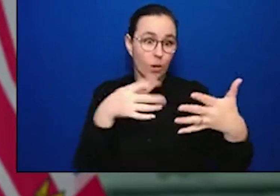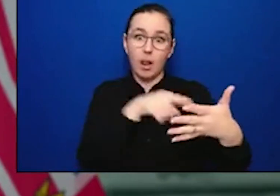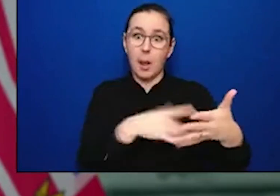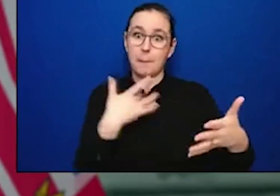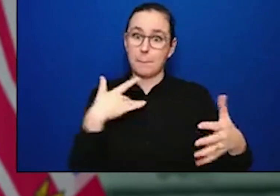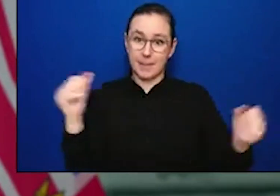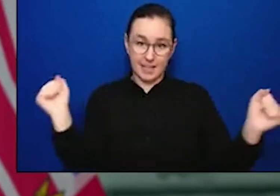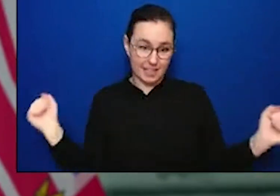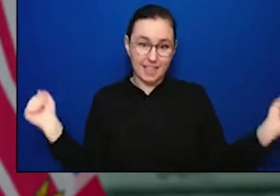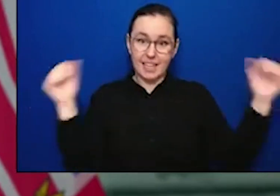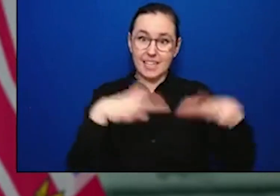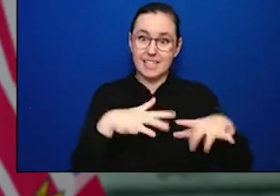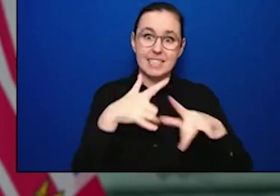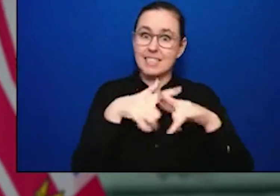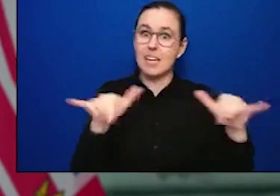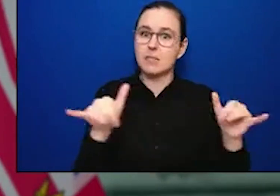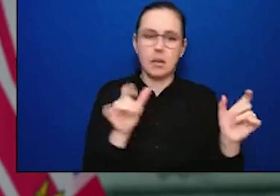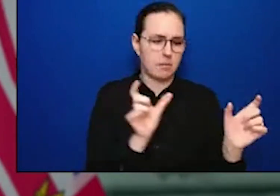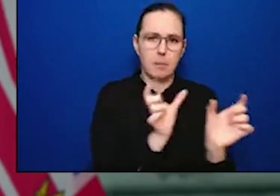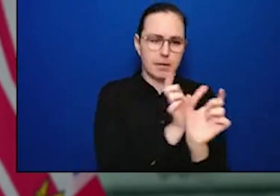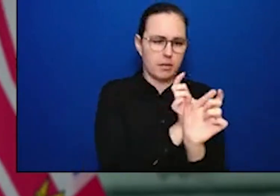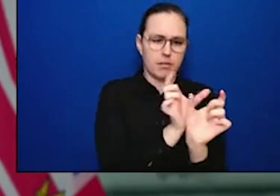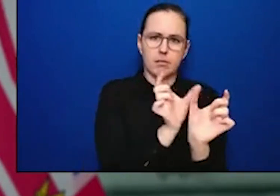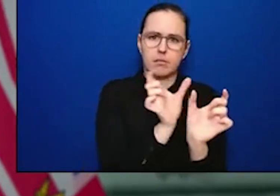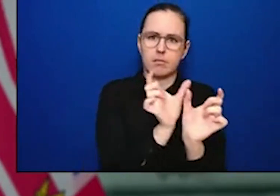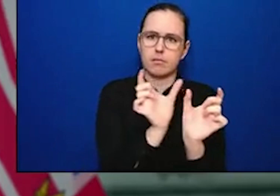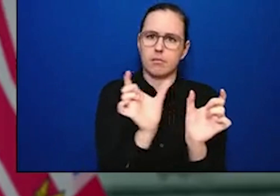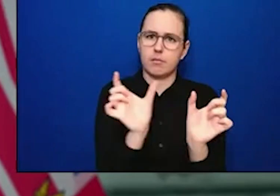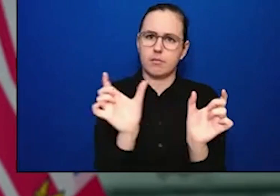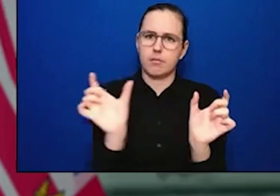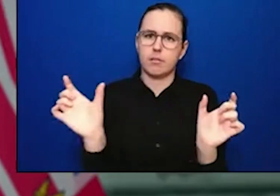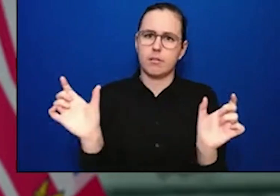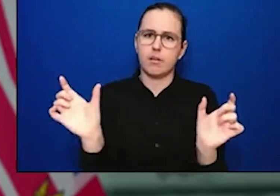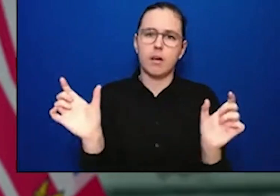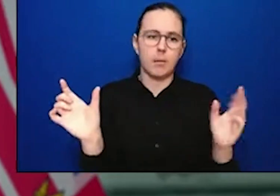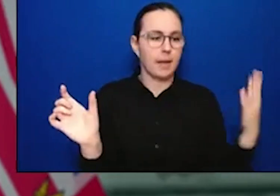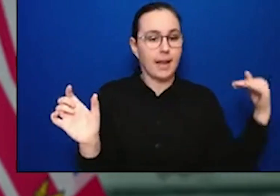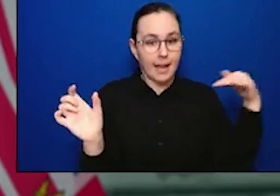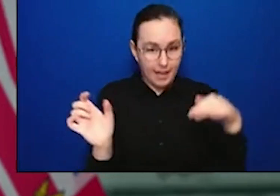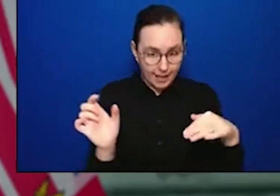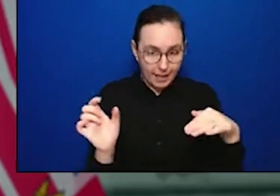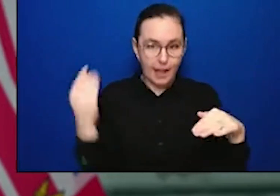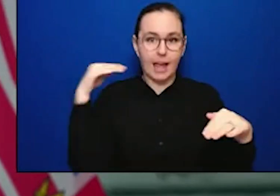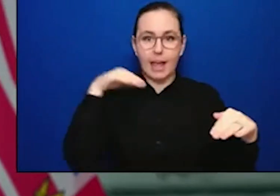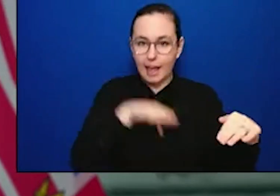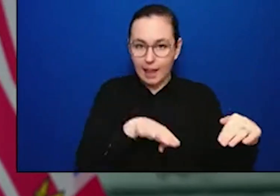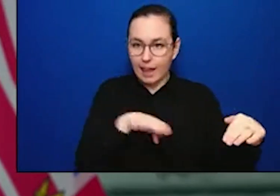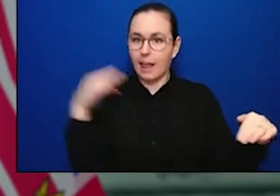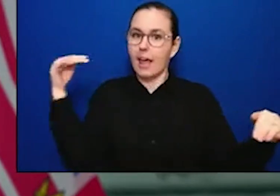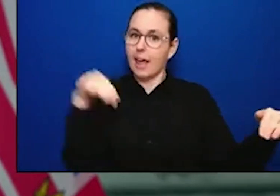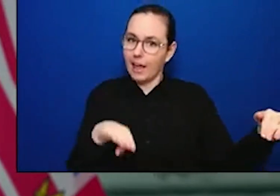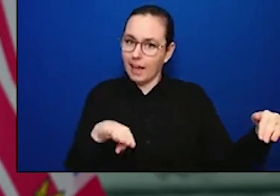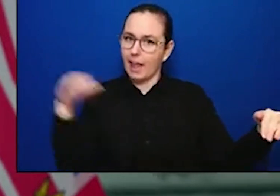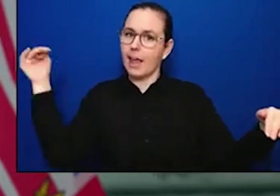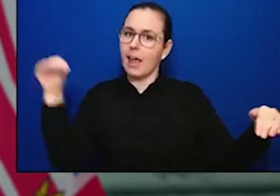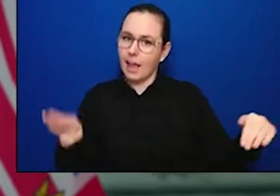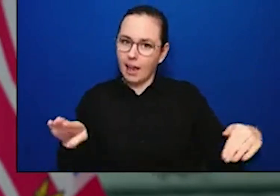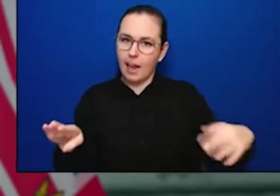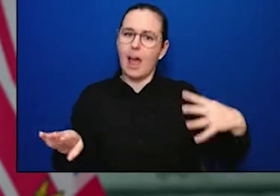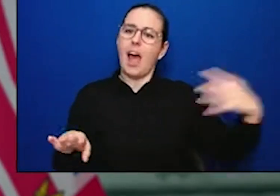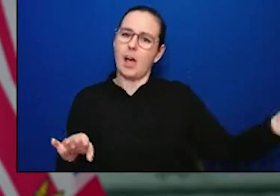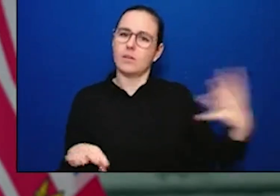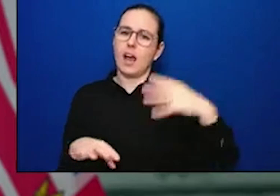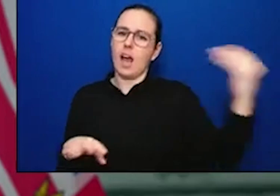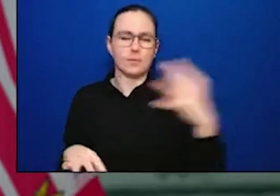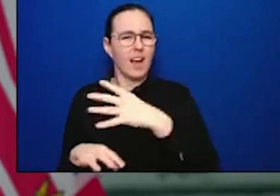small, unventilated lunchroom together, using those barriers, plexiglass barriers, limiting the numbers of customers in a space